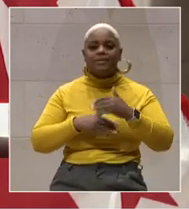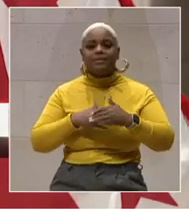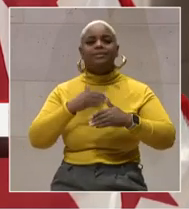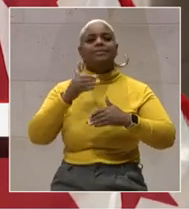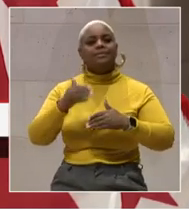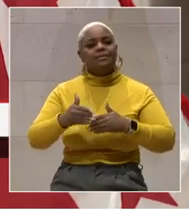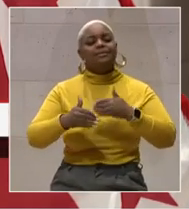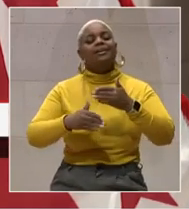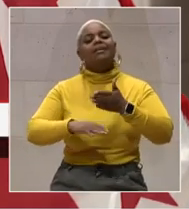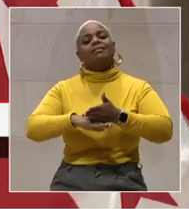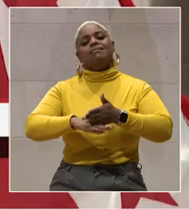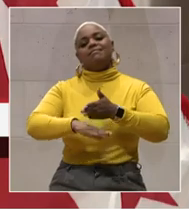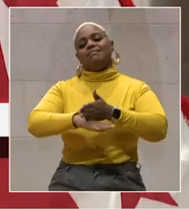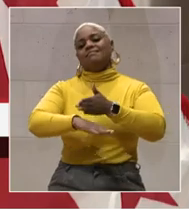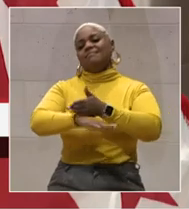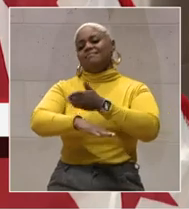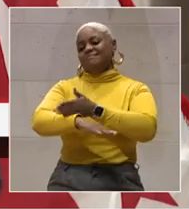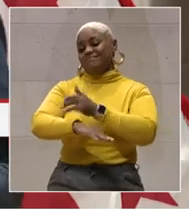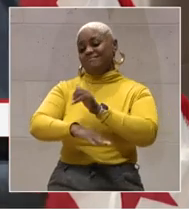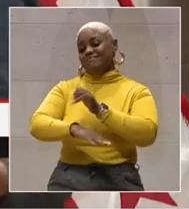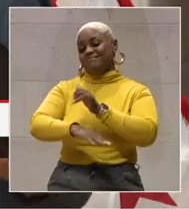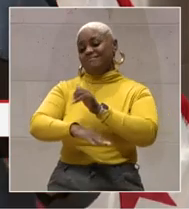be able to afford to live there.